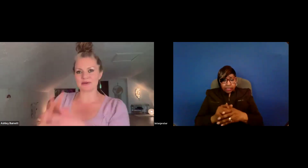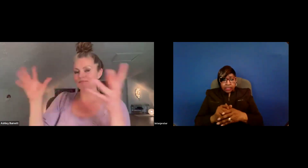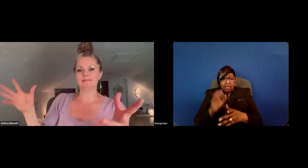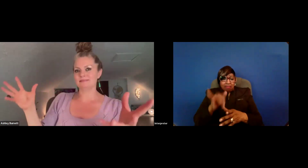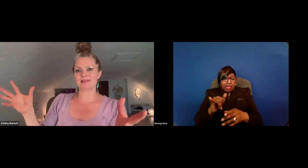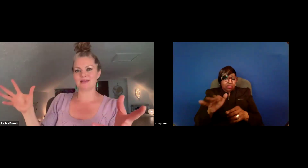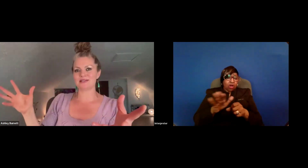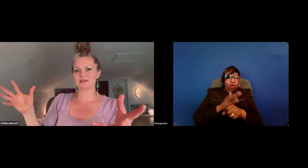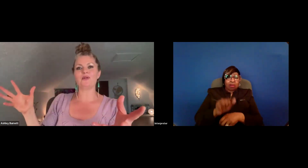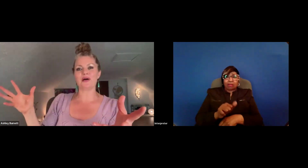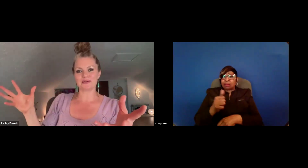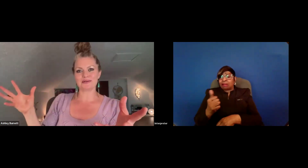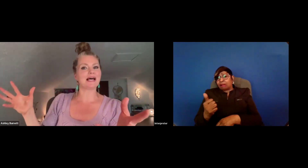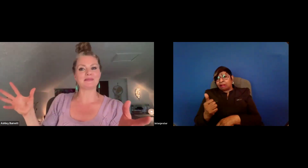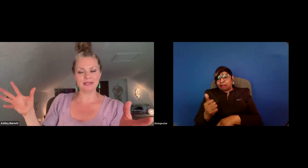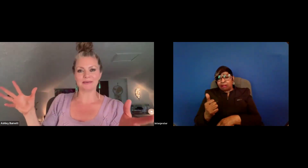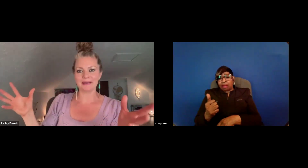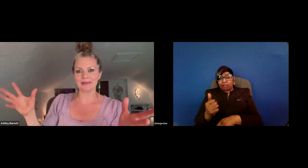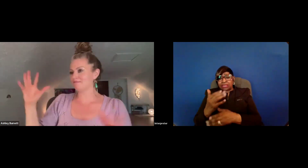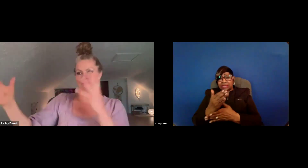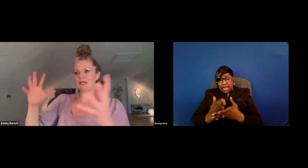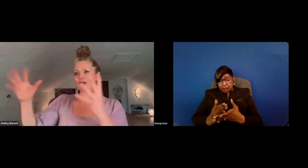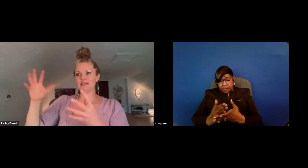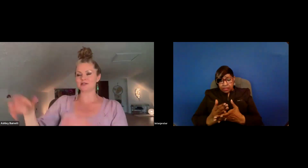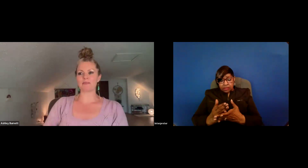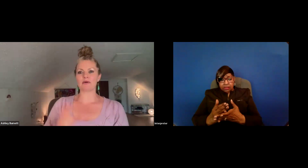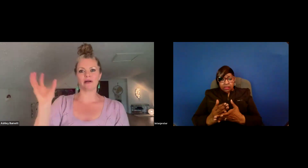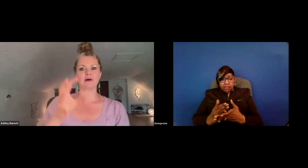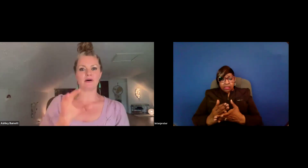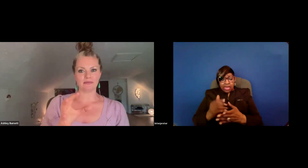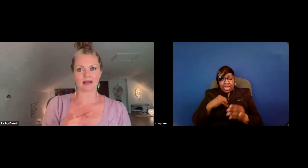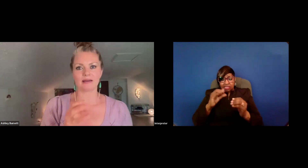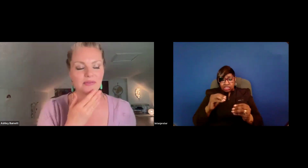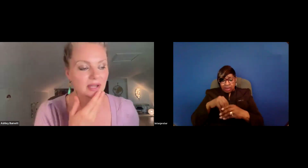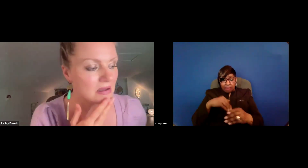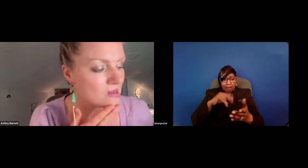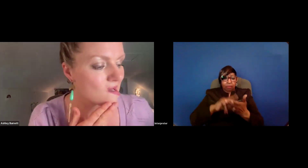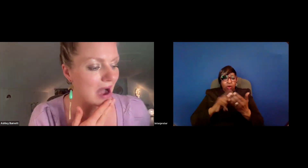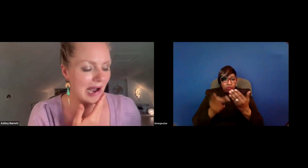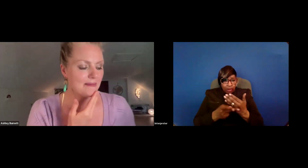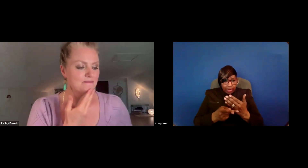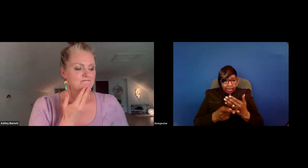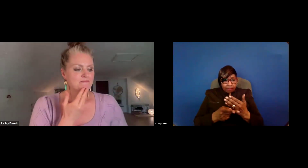whole other, but this is a whole other segment, right? That I teach in my programs, all of that kind of thing.